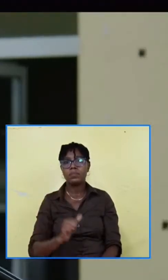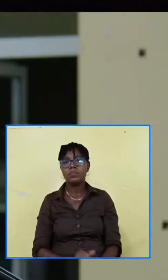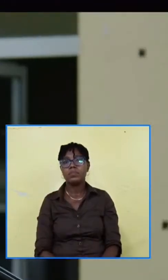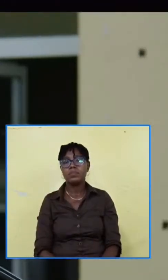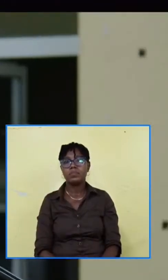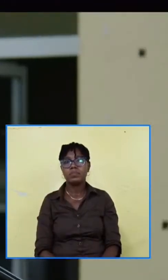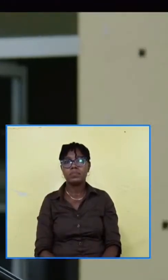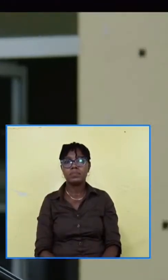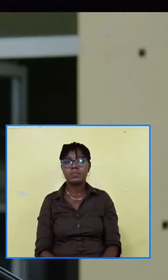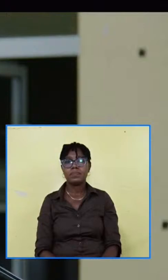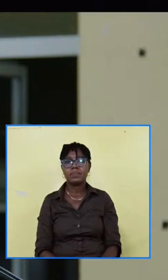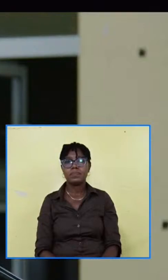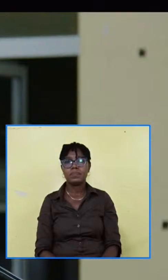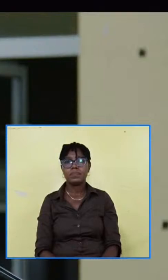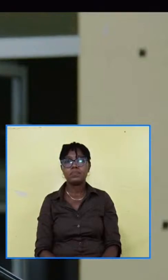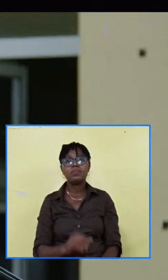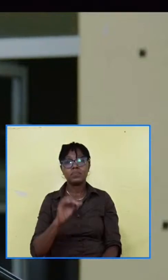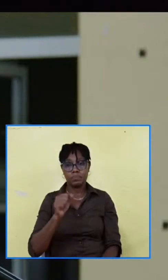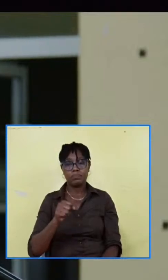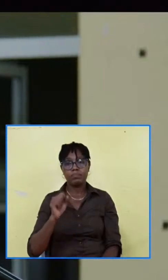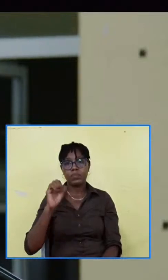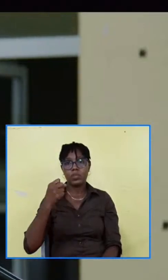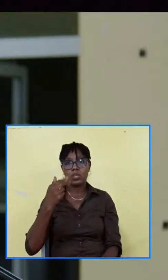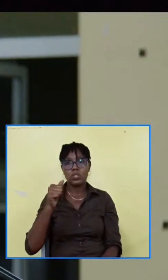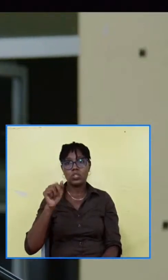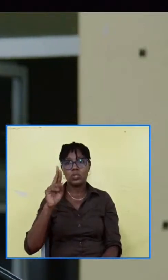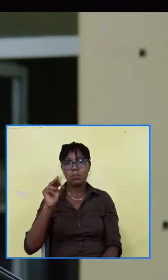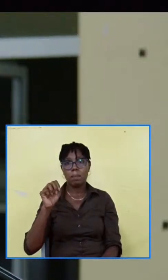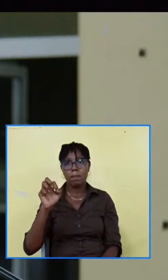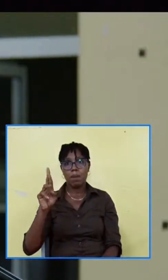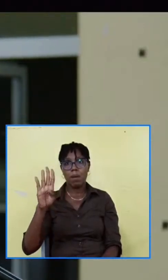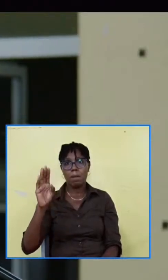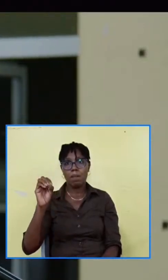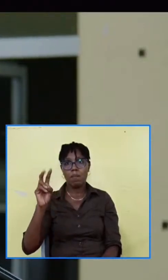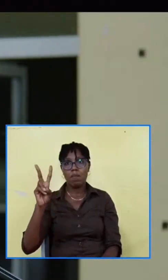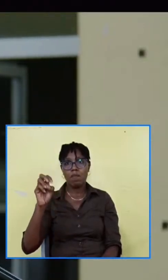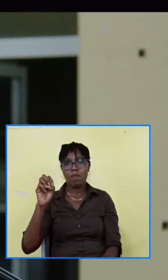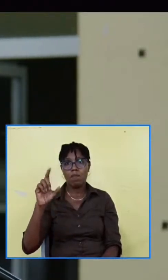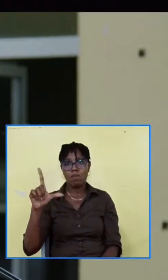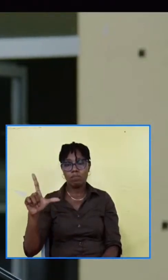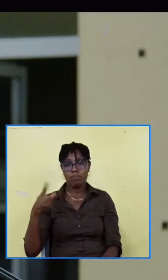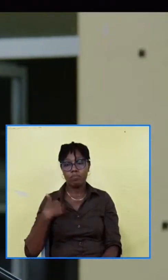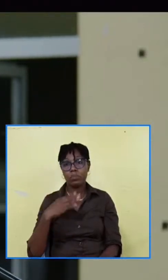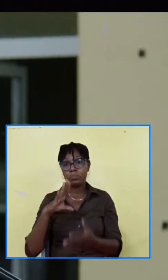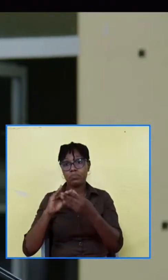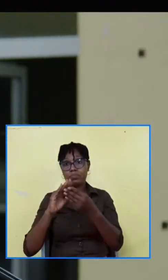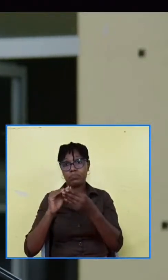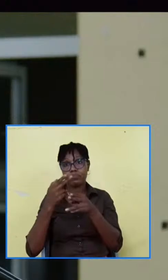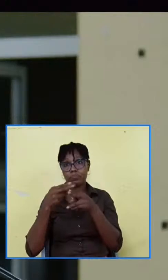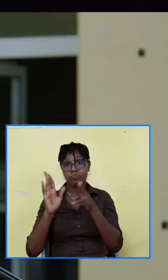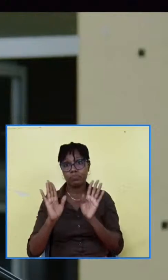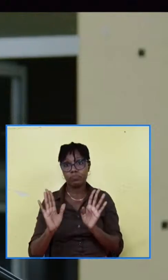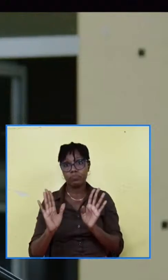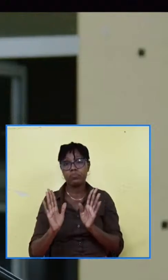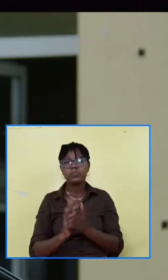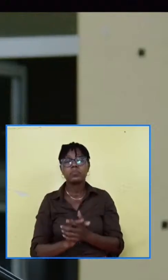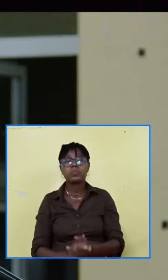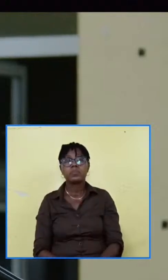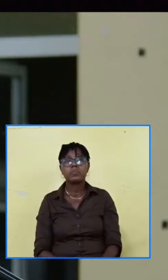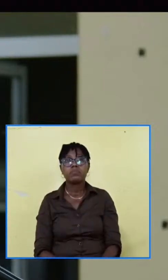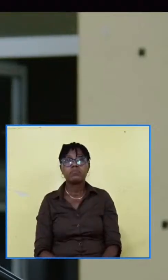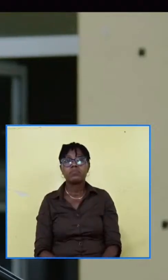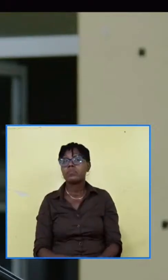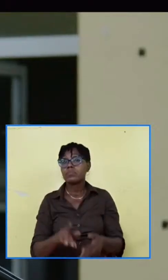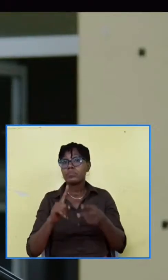Bovell. Yes, Shamar Bovell. My submission will be relatively short. Two of the issues which I see